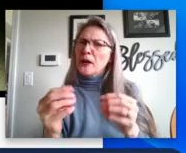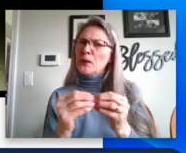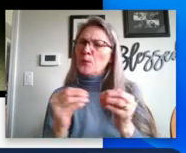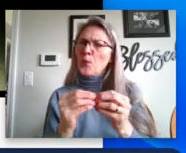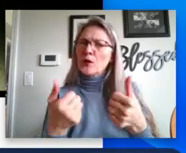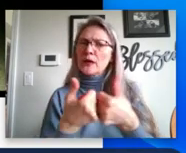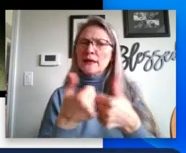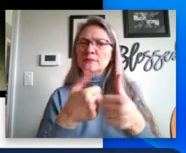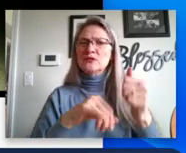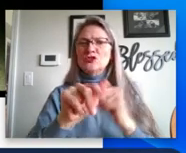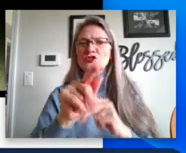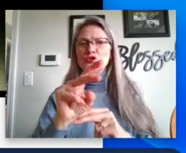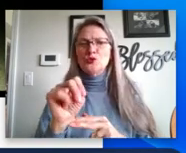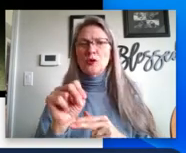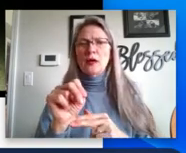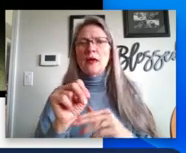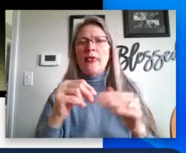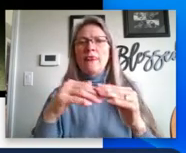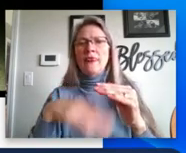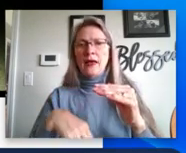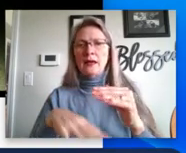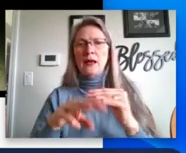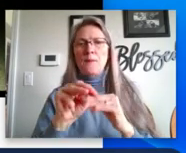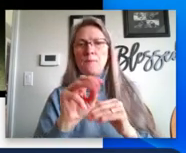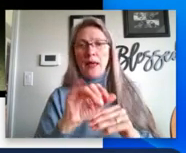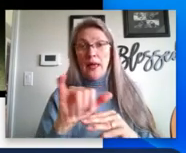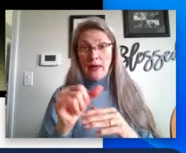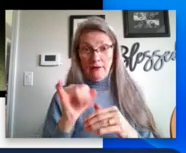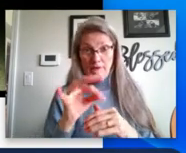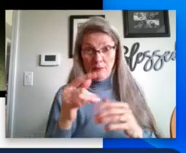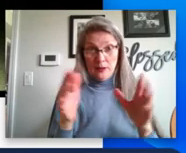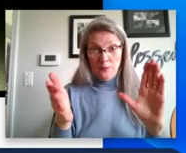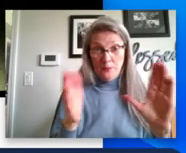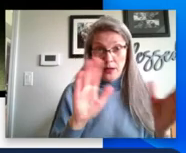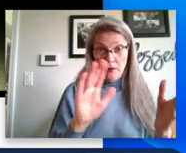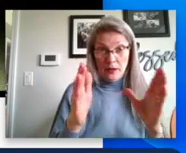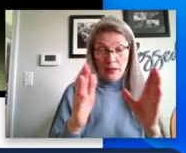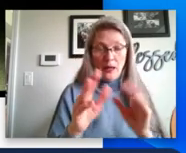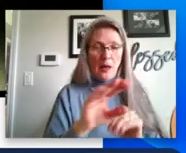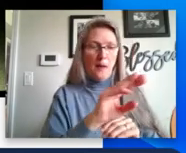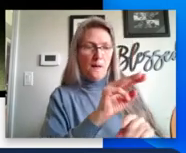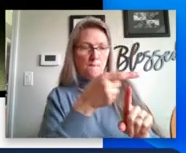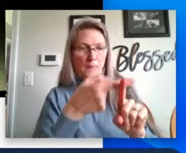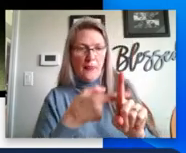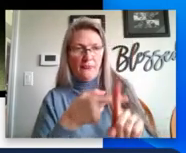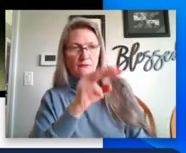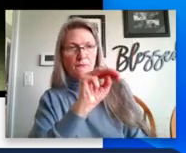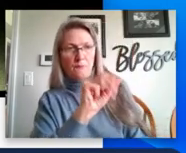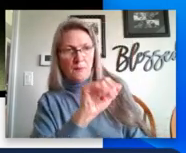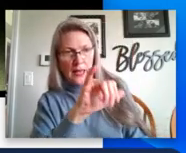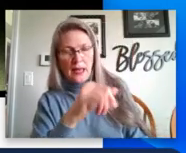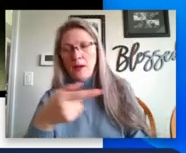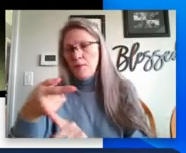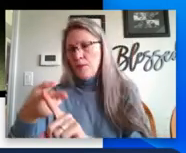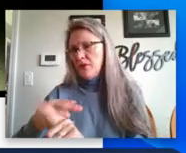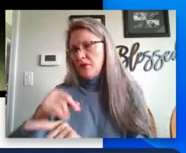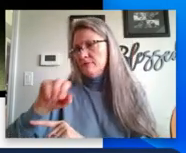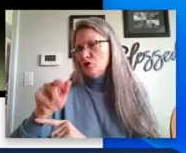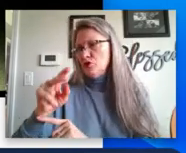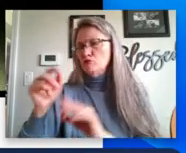June than May? So if I'm comparing June and May, I need to think about, well, which one